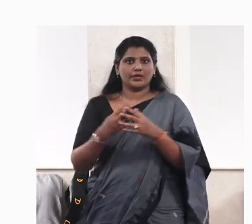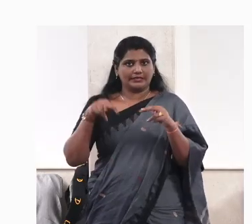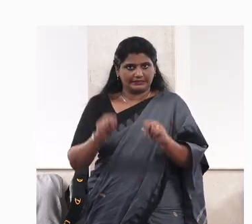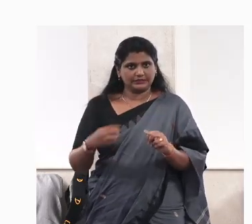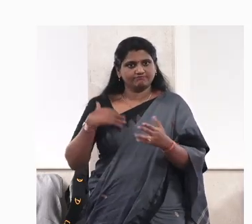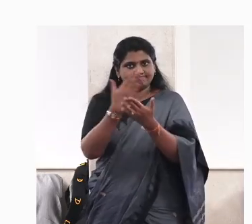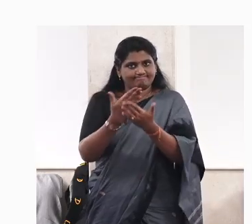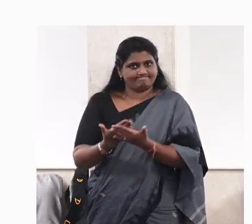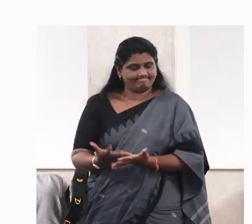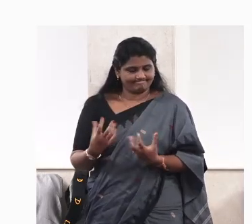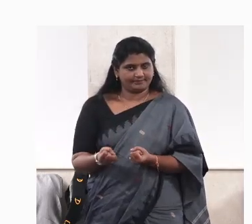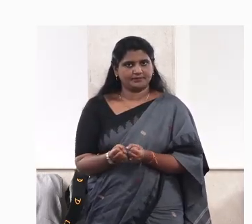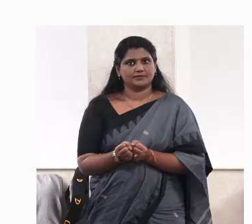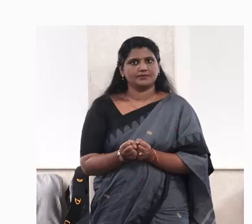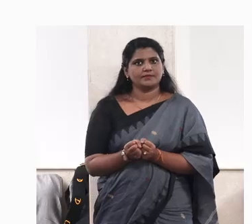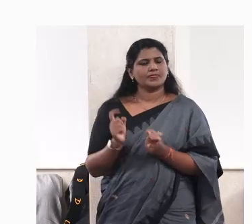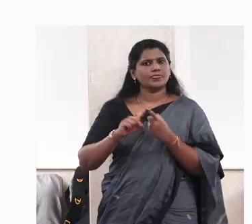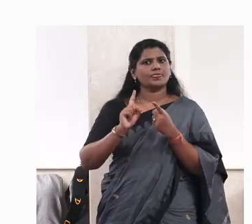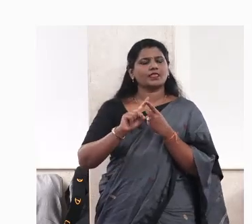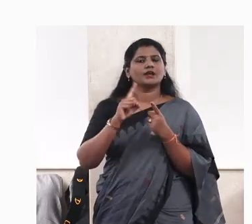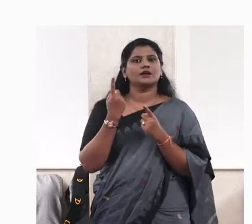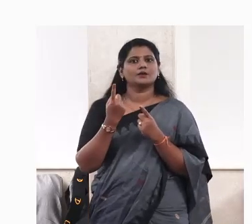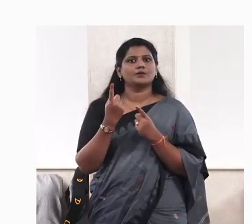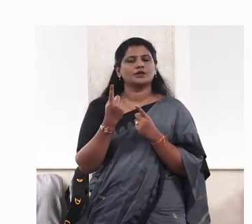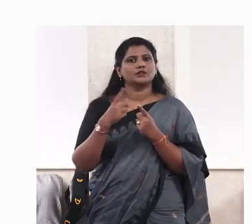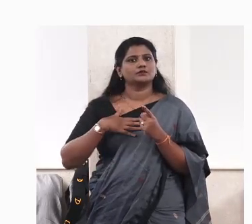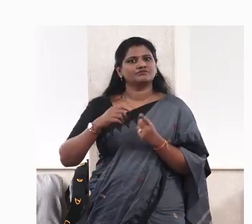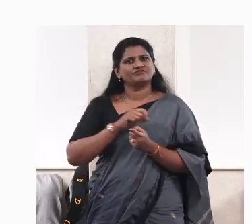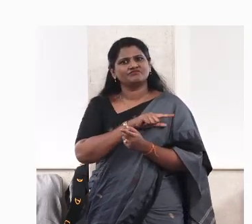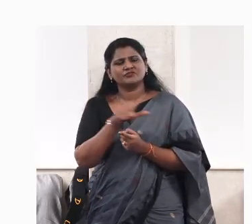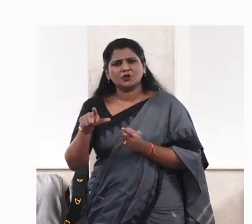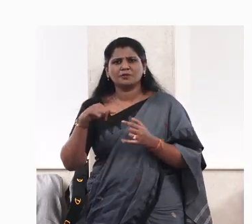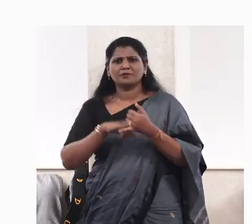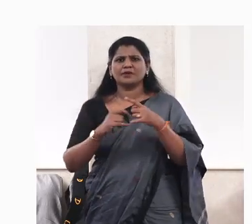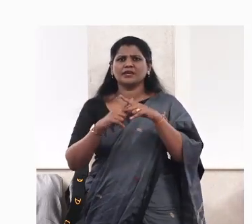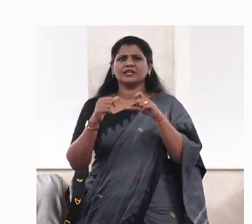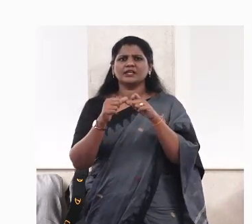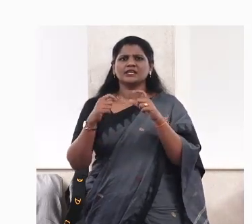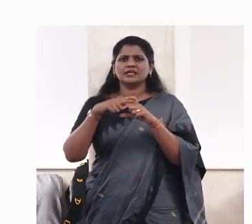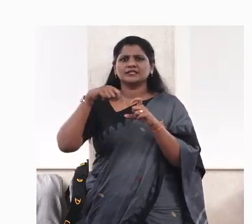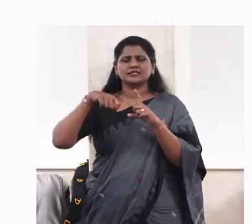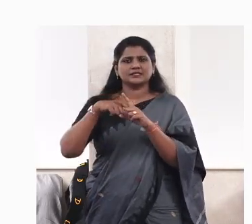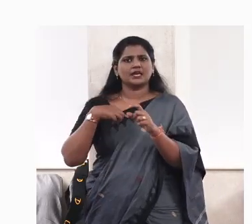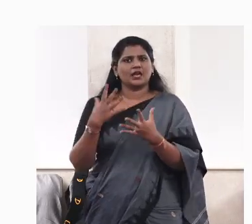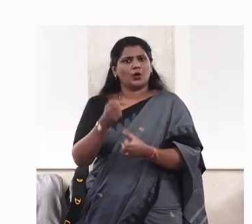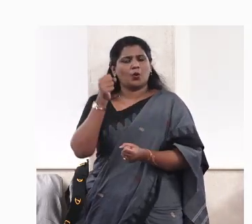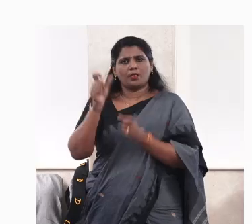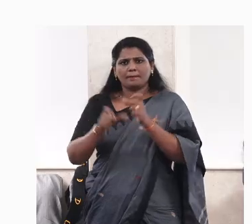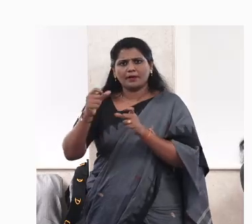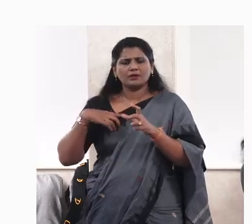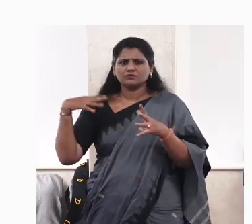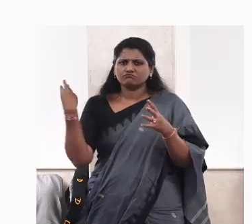And one thing is, when so many stakeholders are brought in together on the same